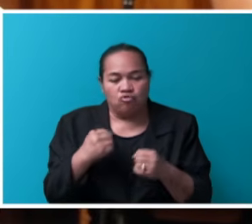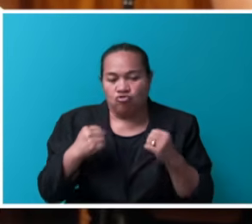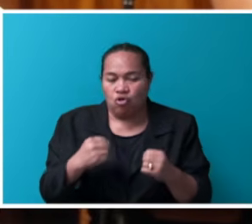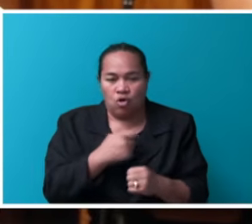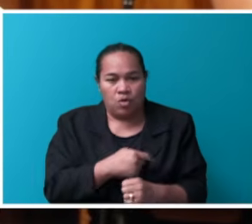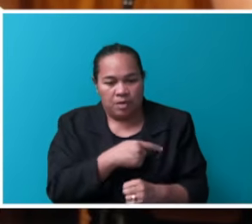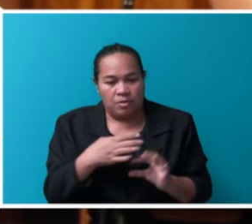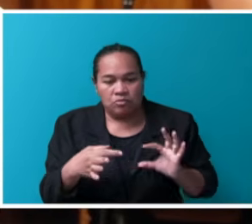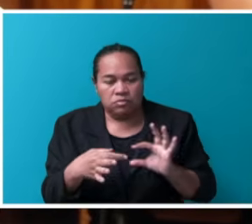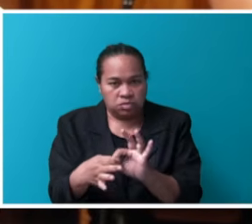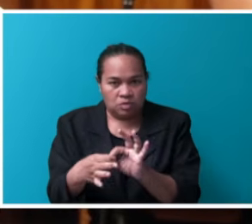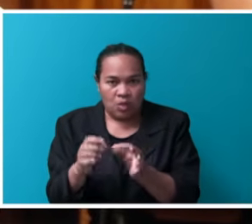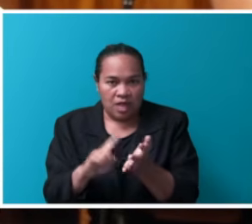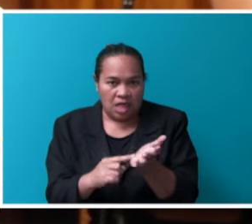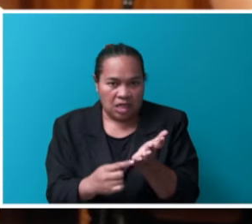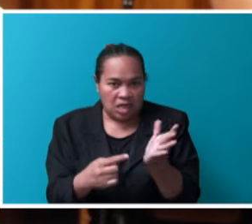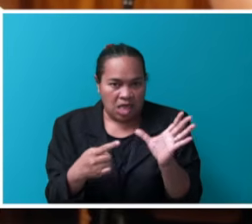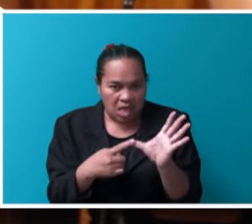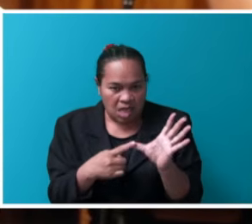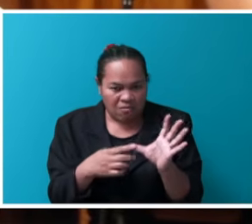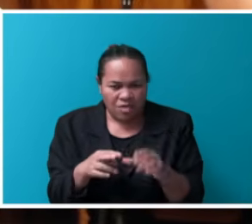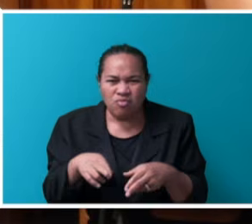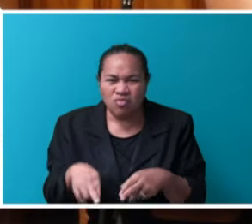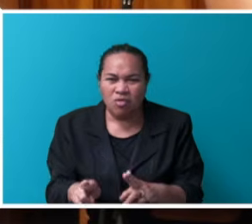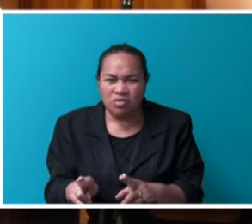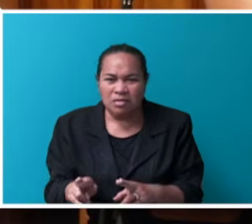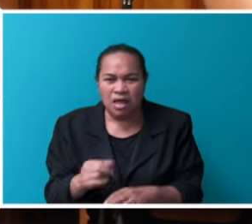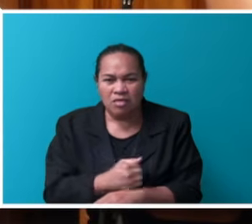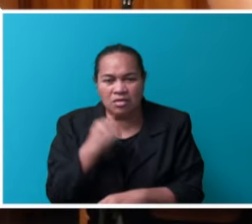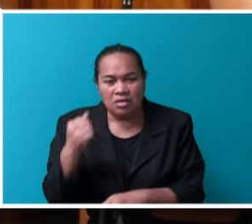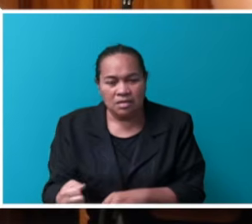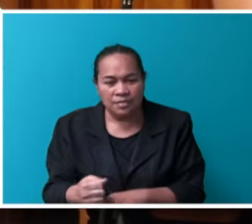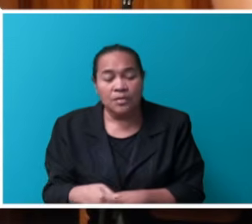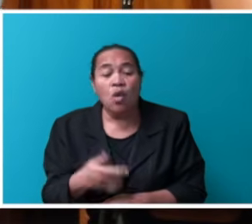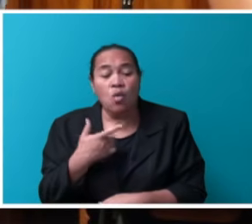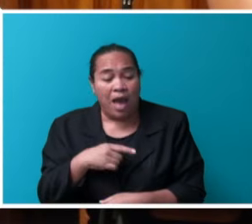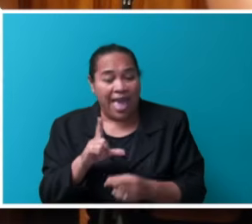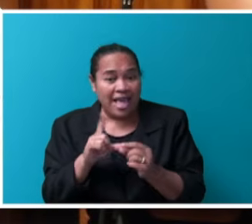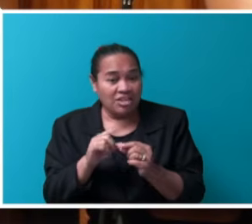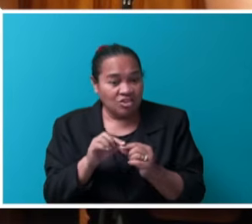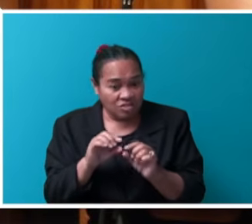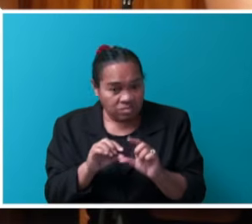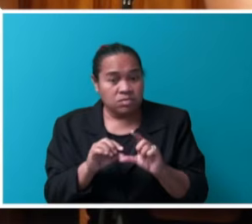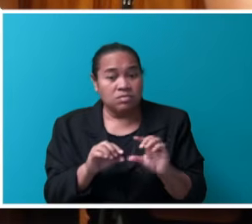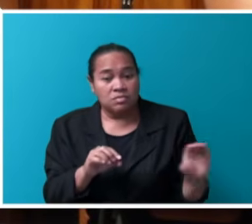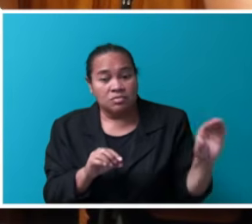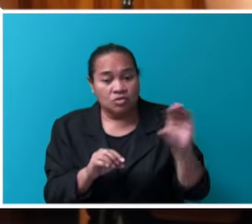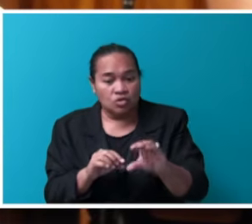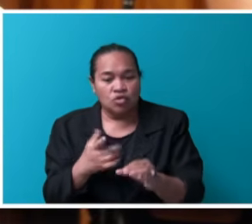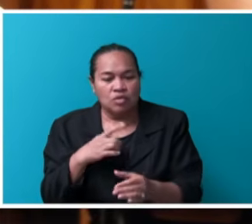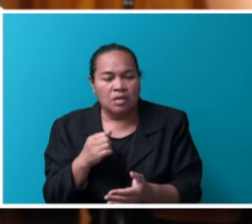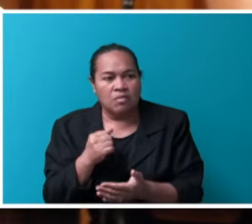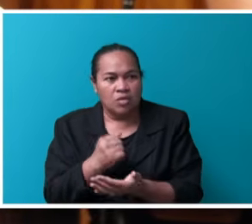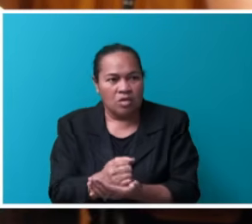transport service delivery and road safety. The additional funds will allow LTA to support critical investments in implementation of digital